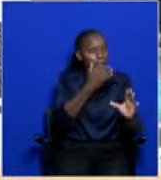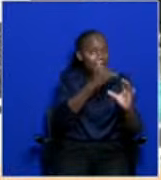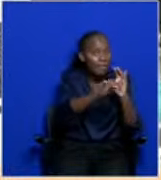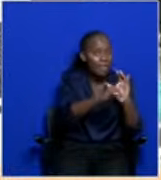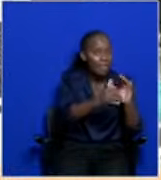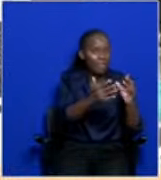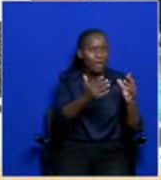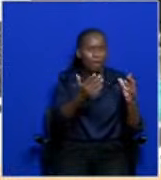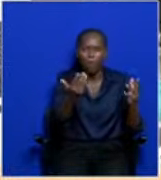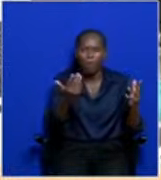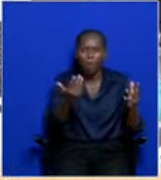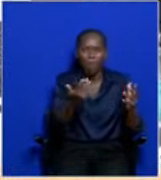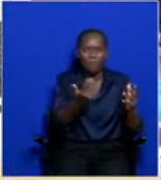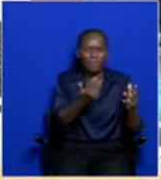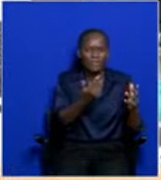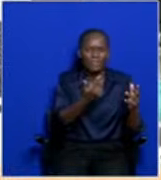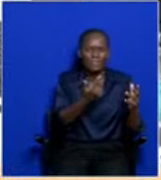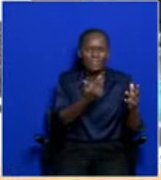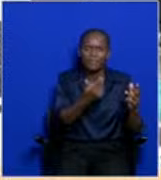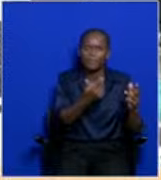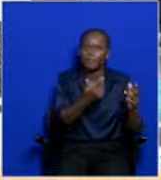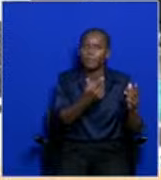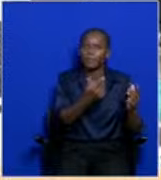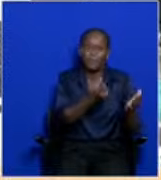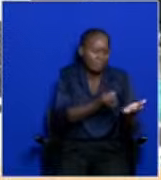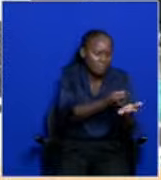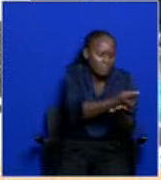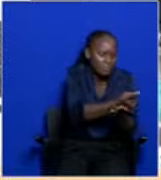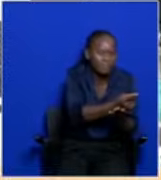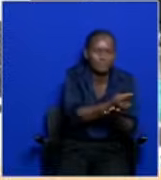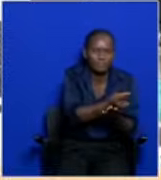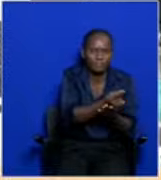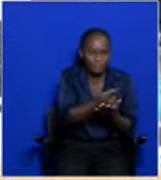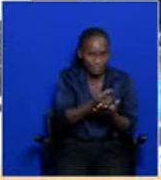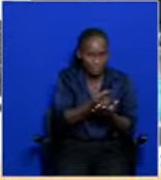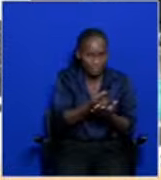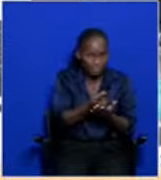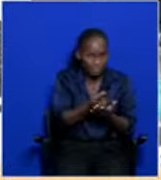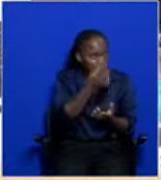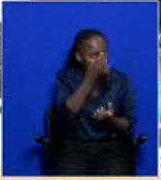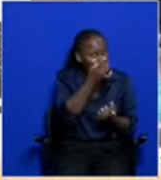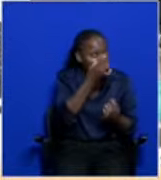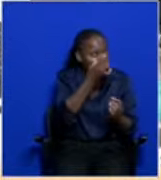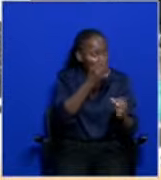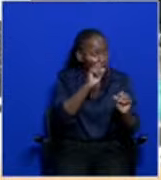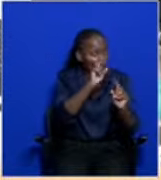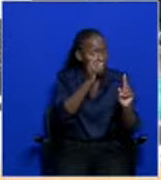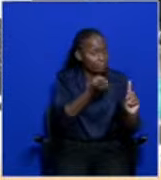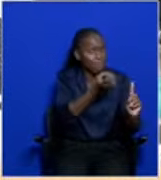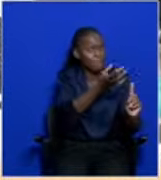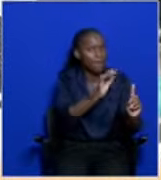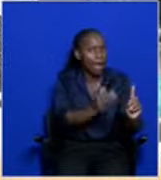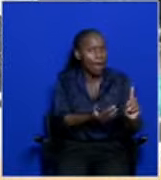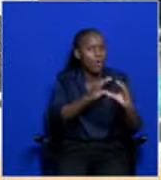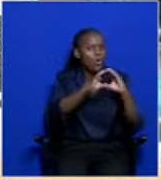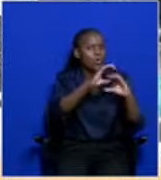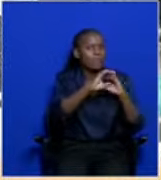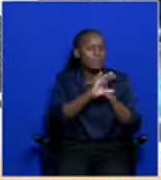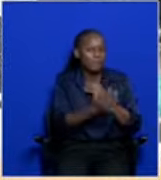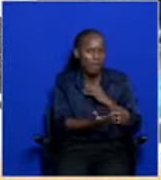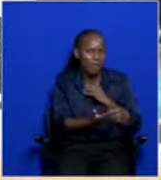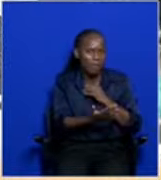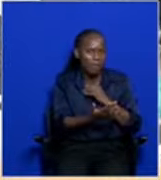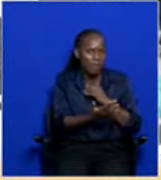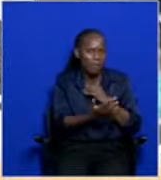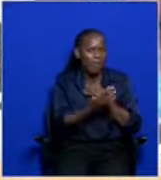where the stones, where you inform EMPD in writing, whether